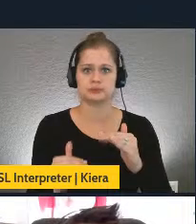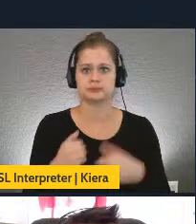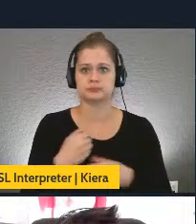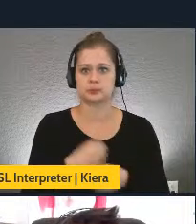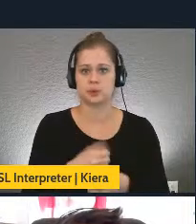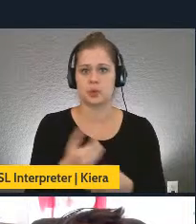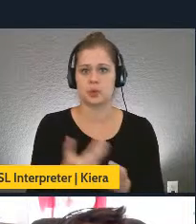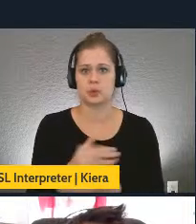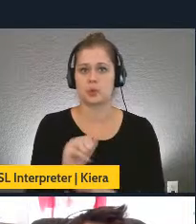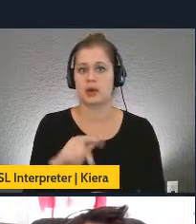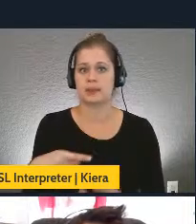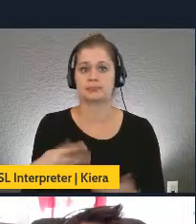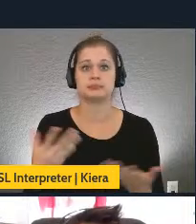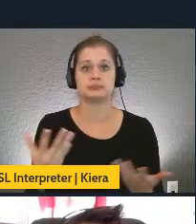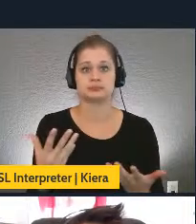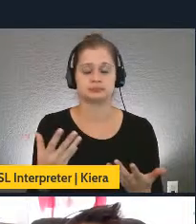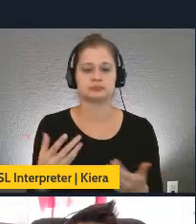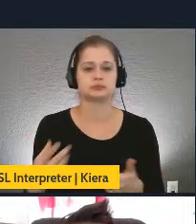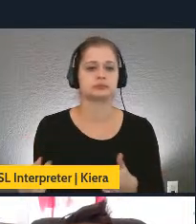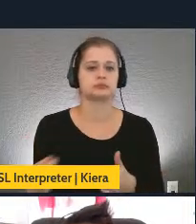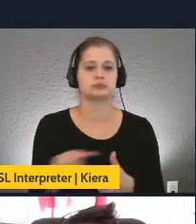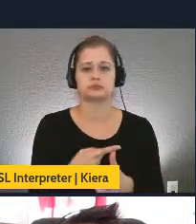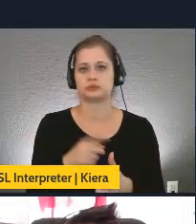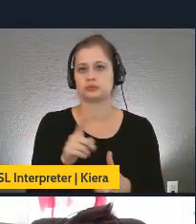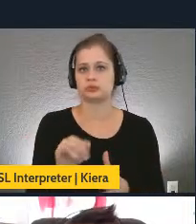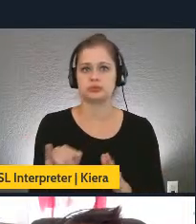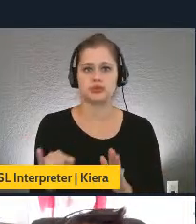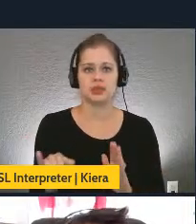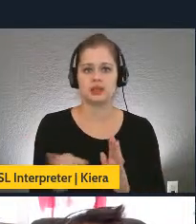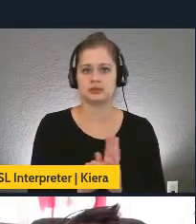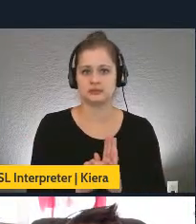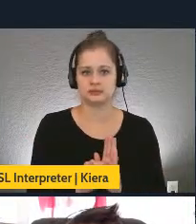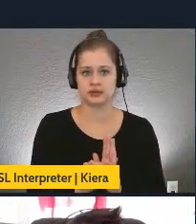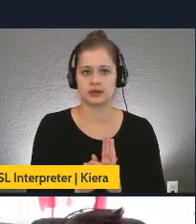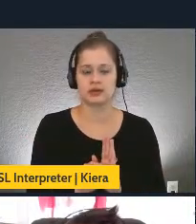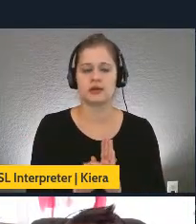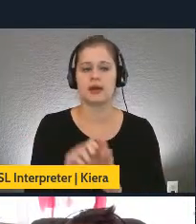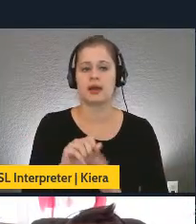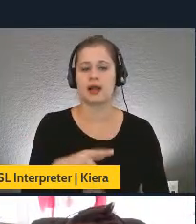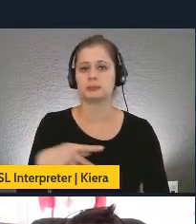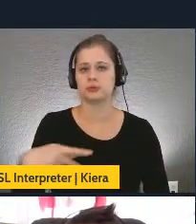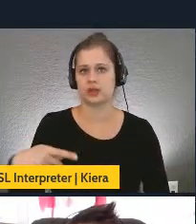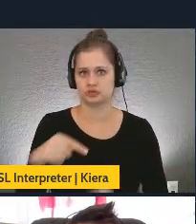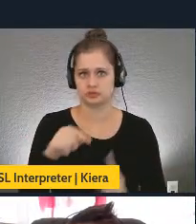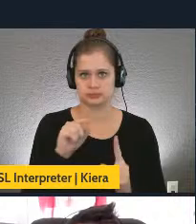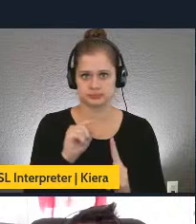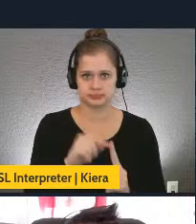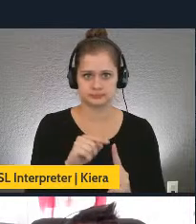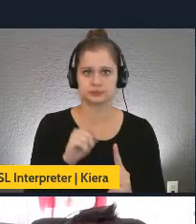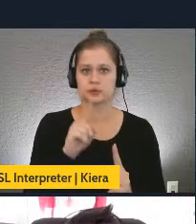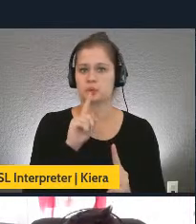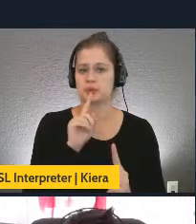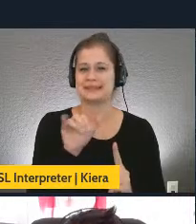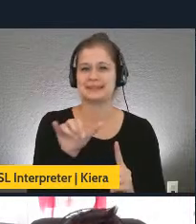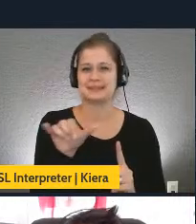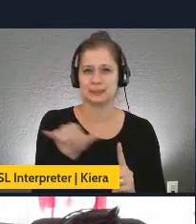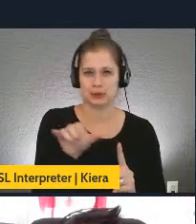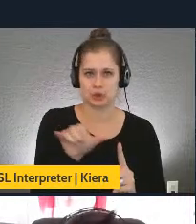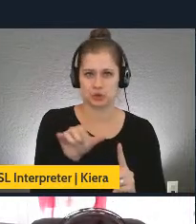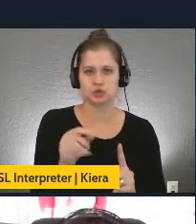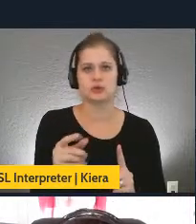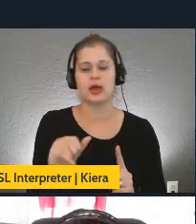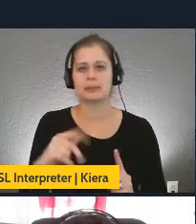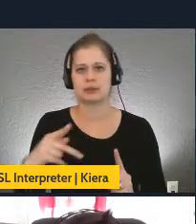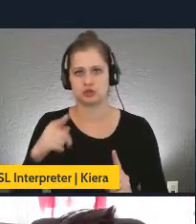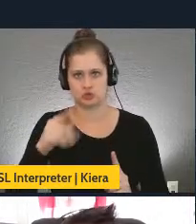following. First, you identify an application that it's really similar to the one that you are going to